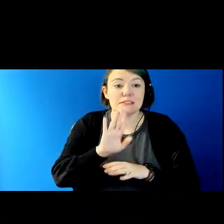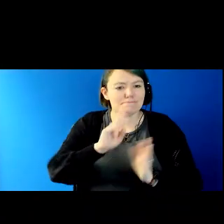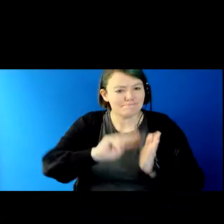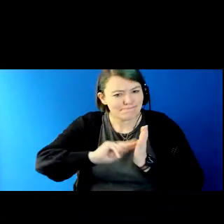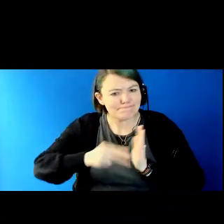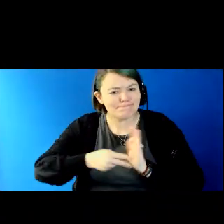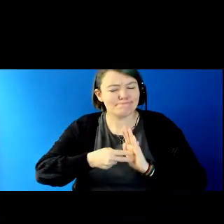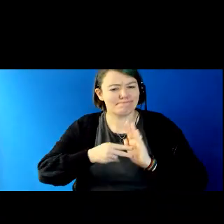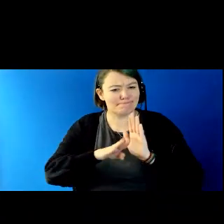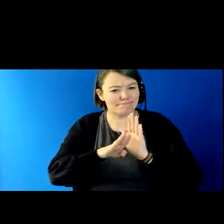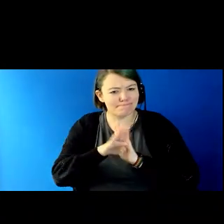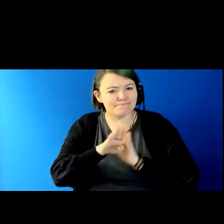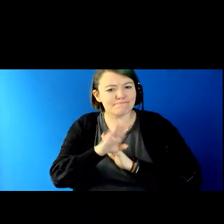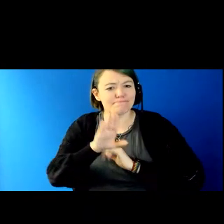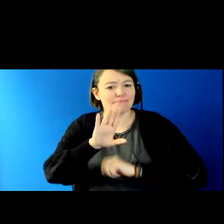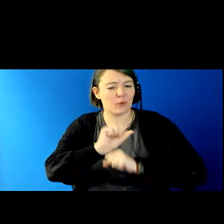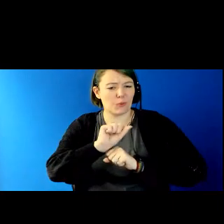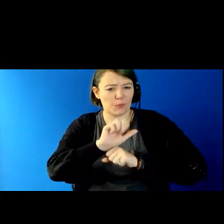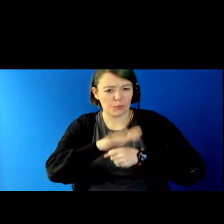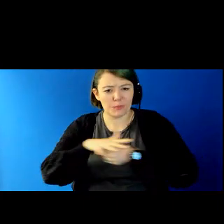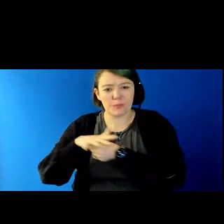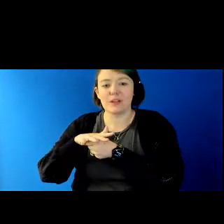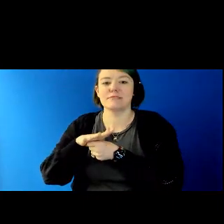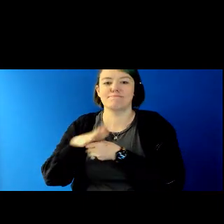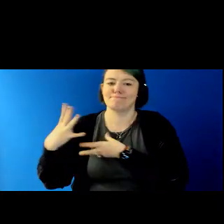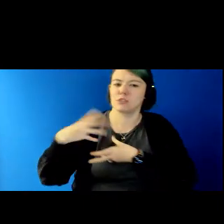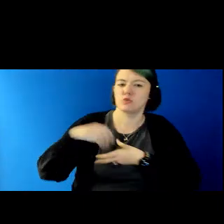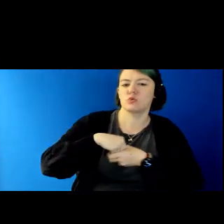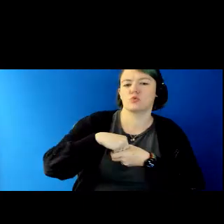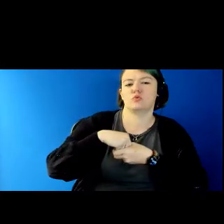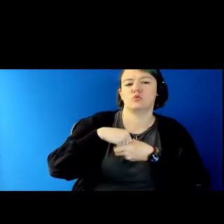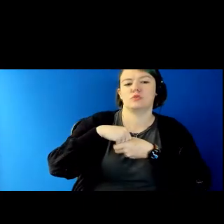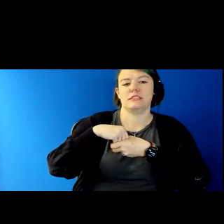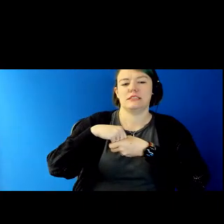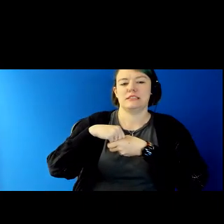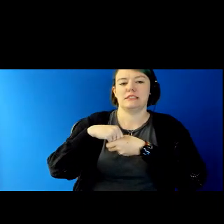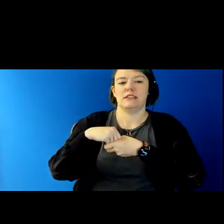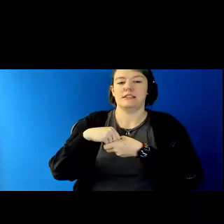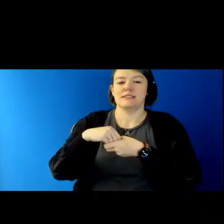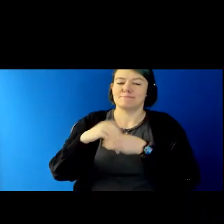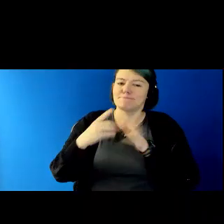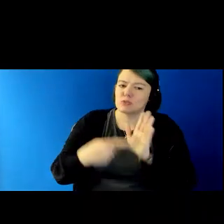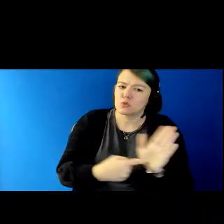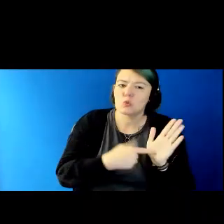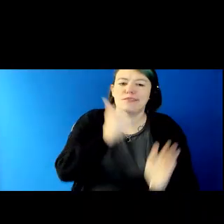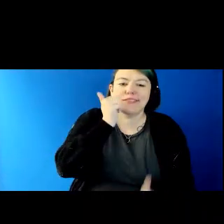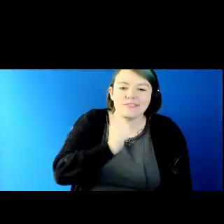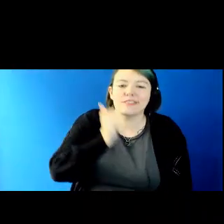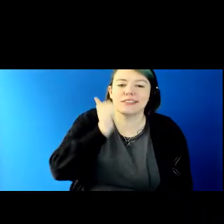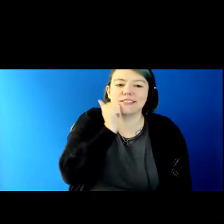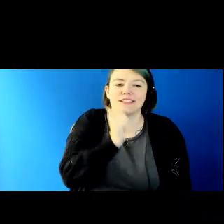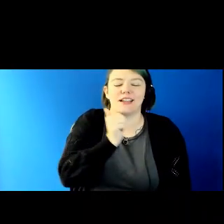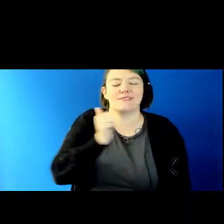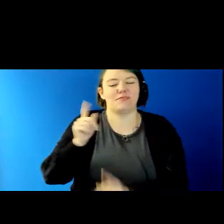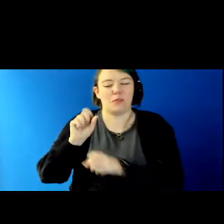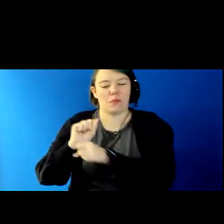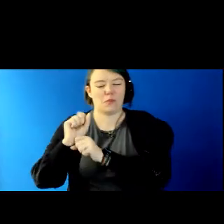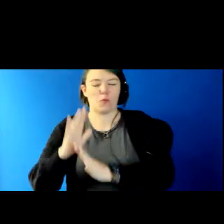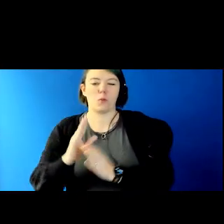are more likely to disclose their disability and ask for what they need to be successful. So, Allison, can you share